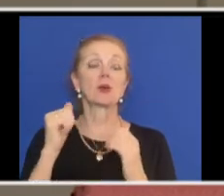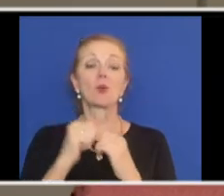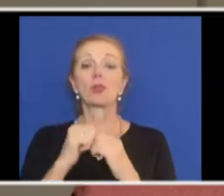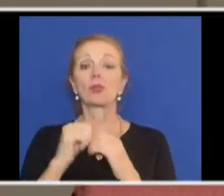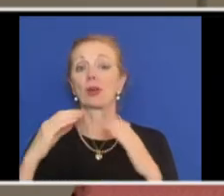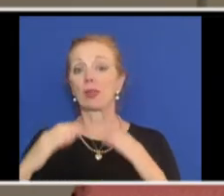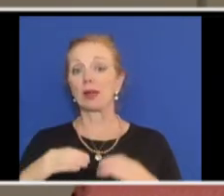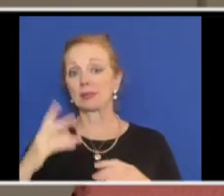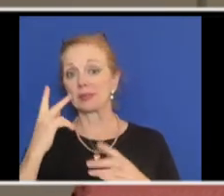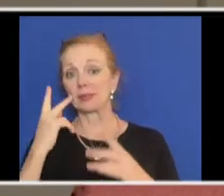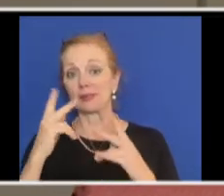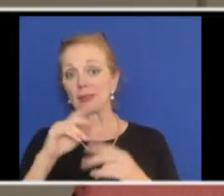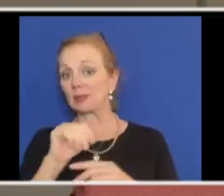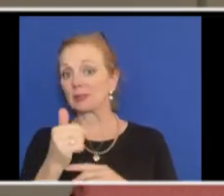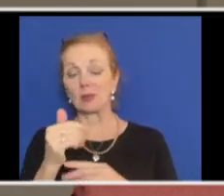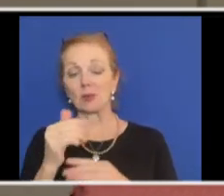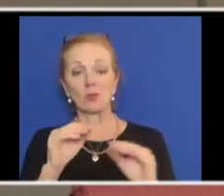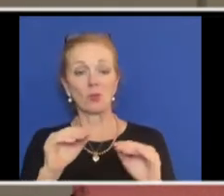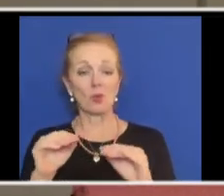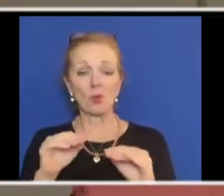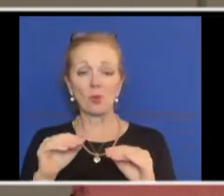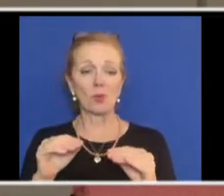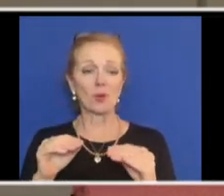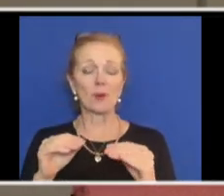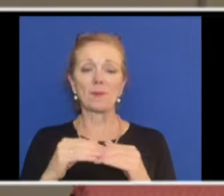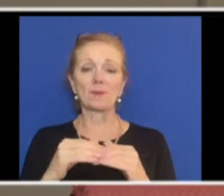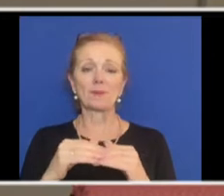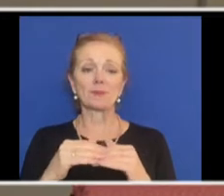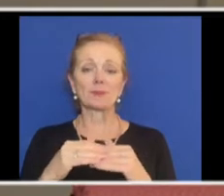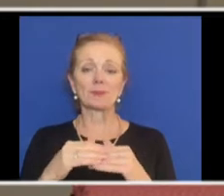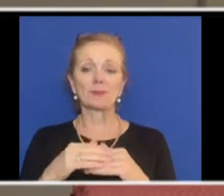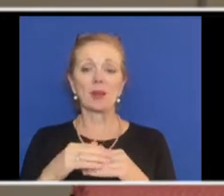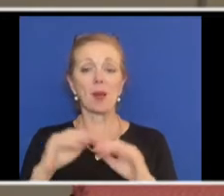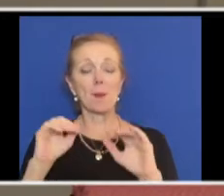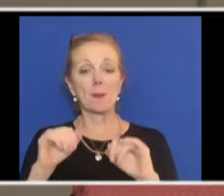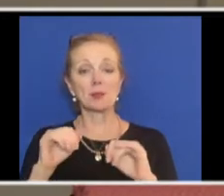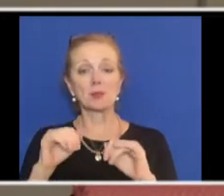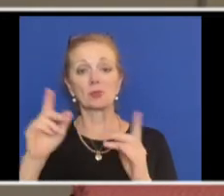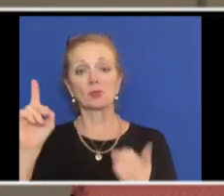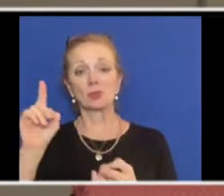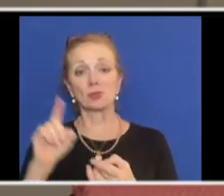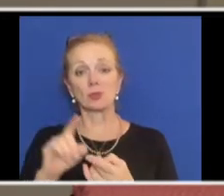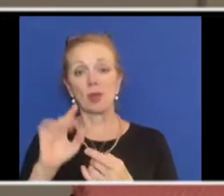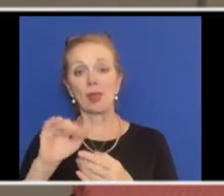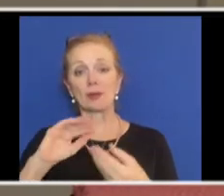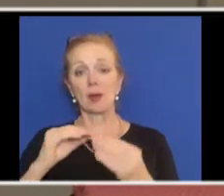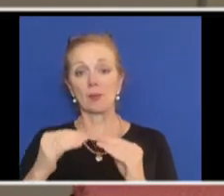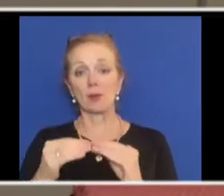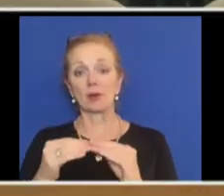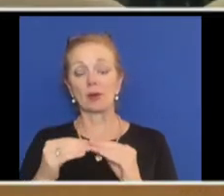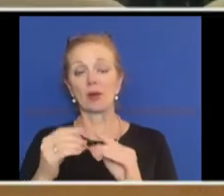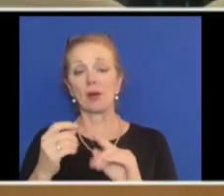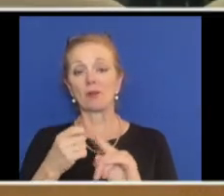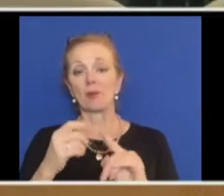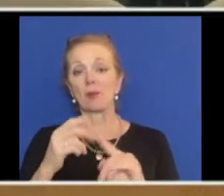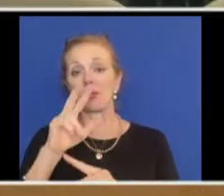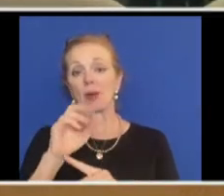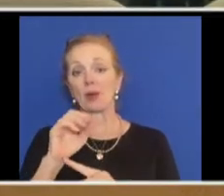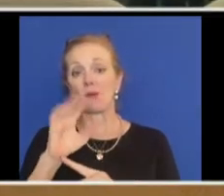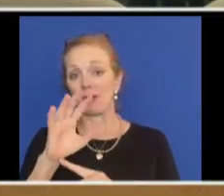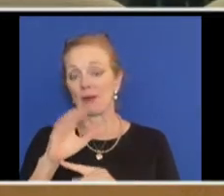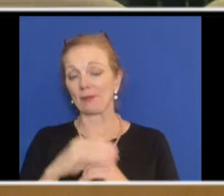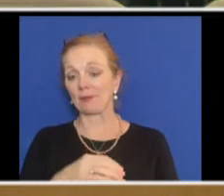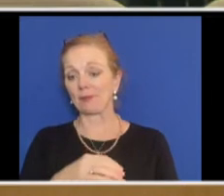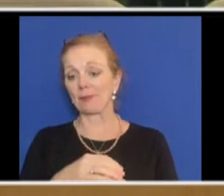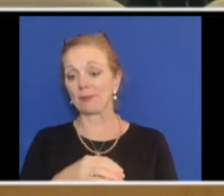clients to see if there's any wiggable on possibly reducing that number from the 305. you know they're here at